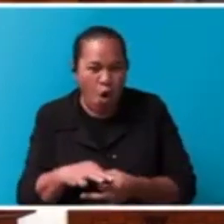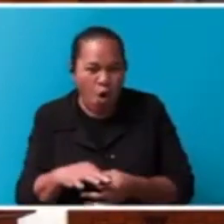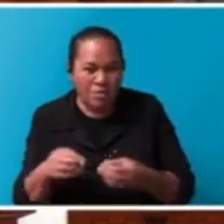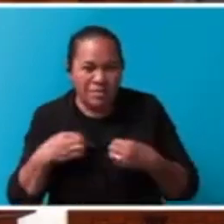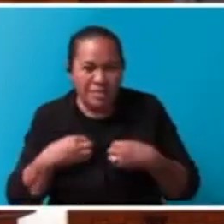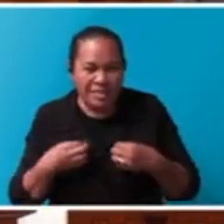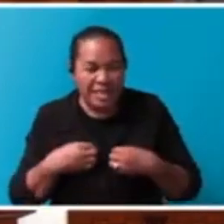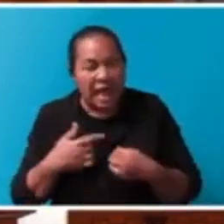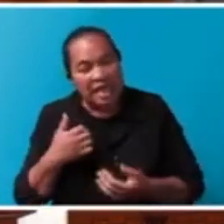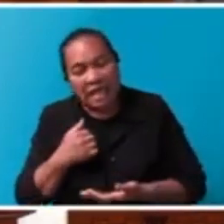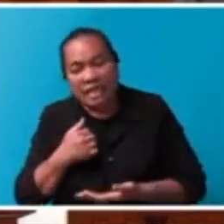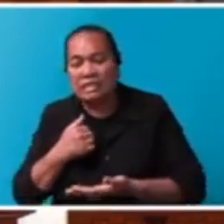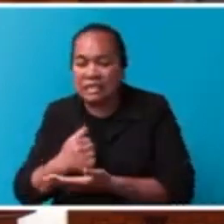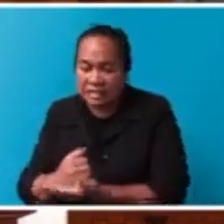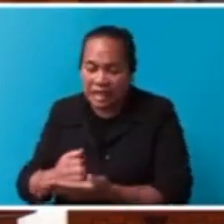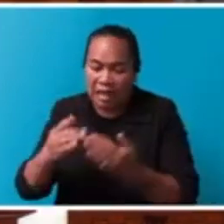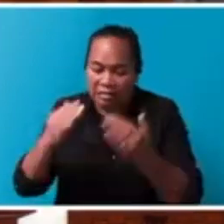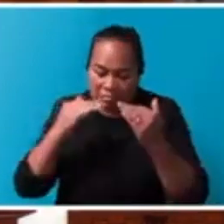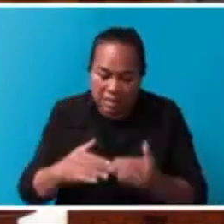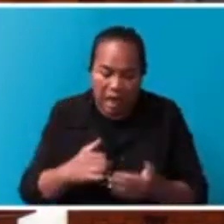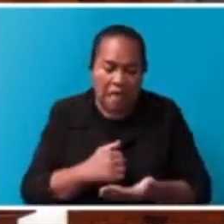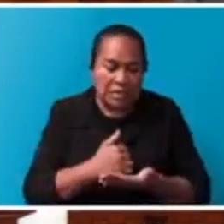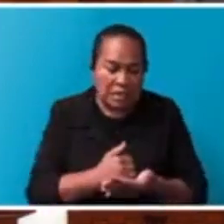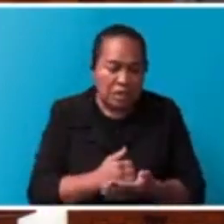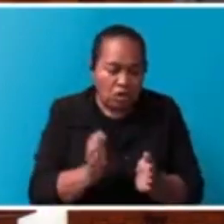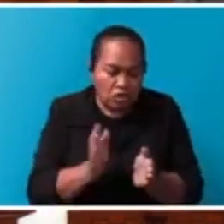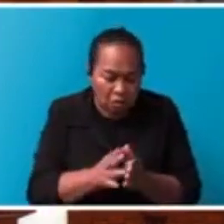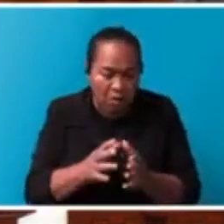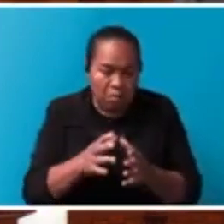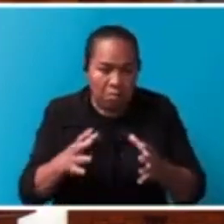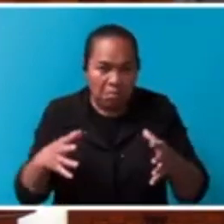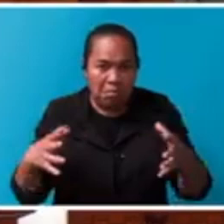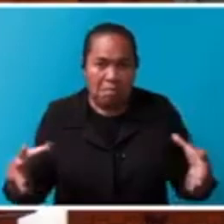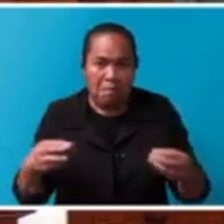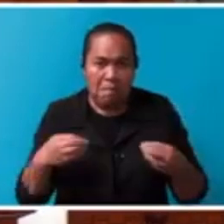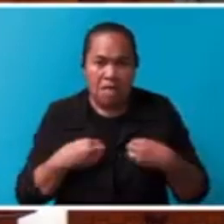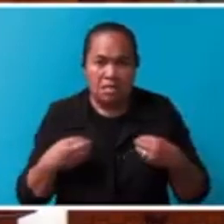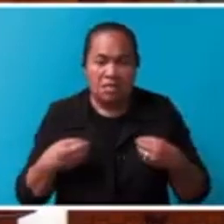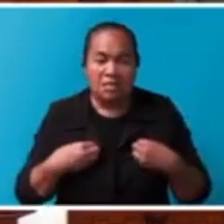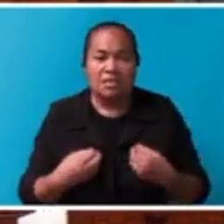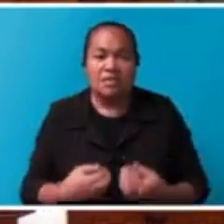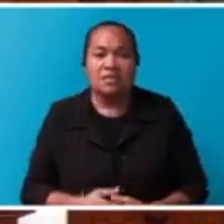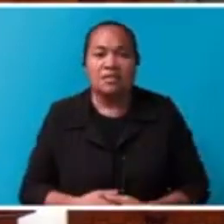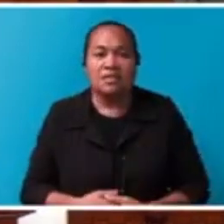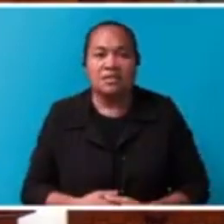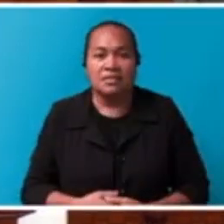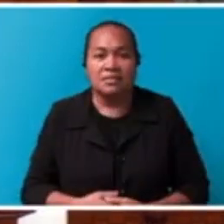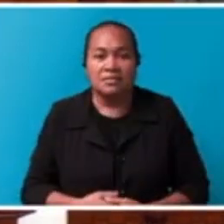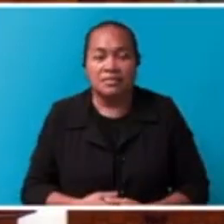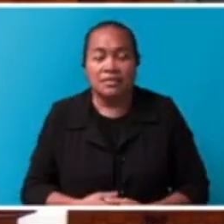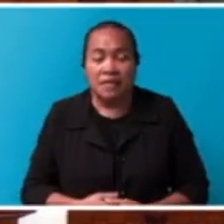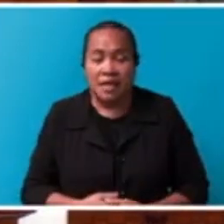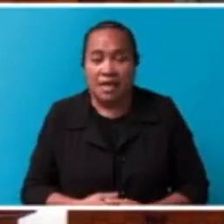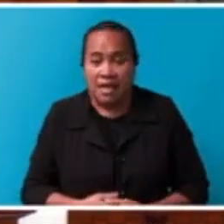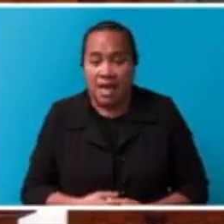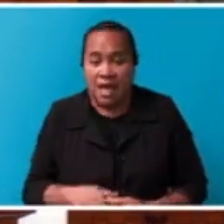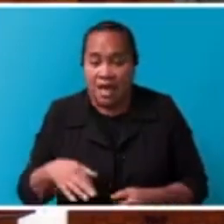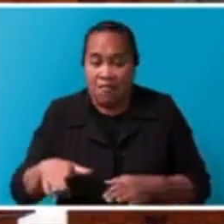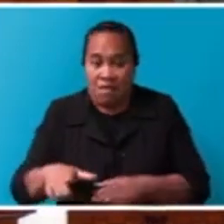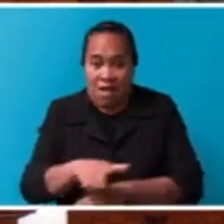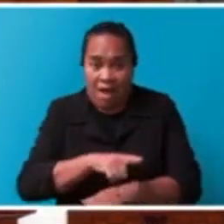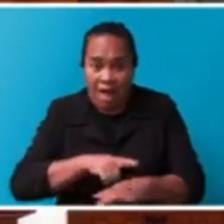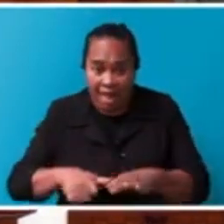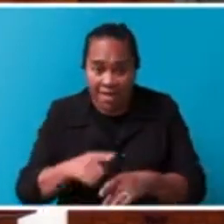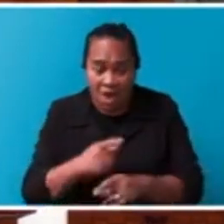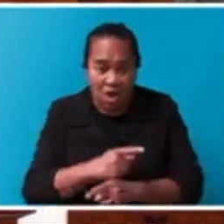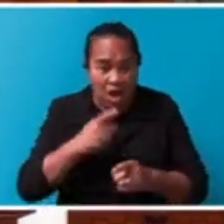assist to small, medium, and micro enterprise. In terms of land